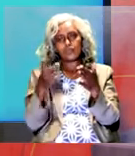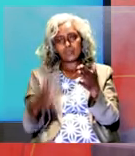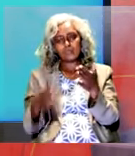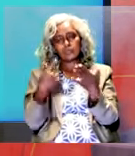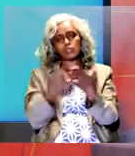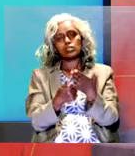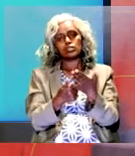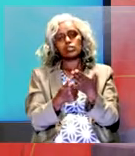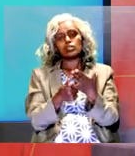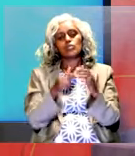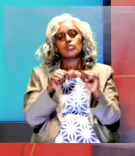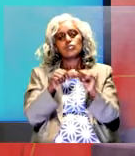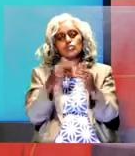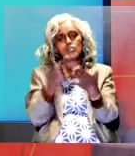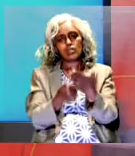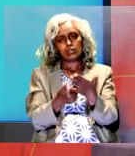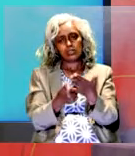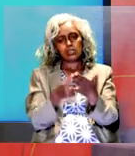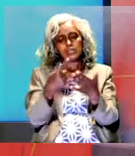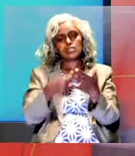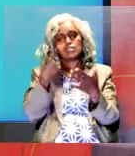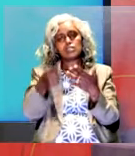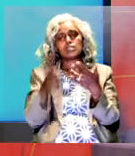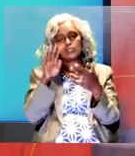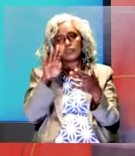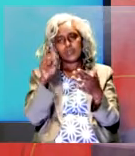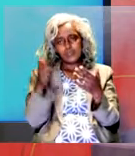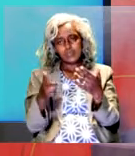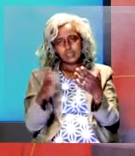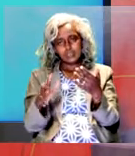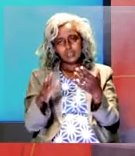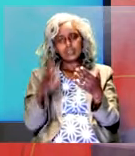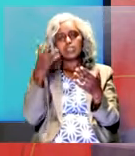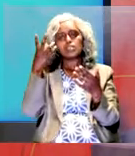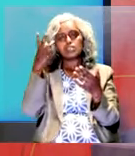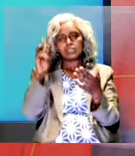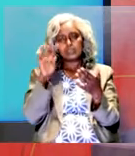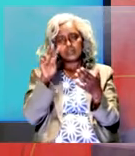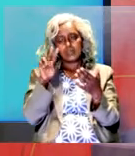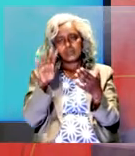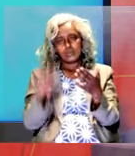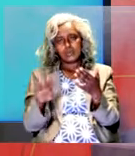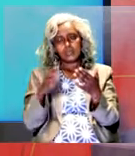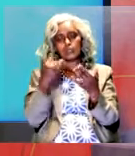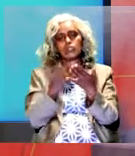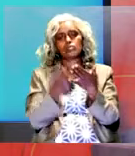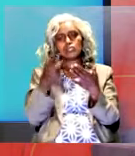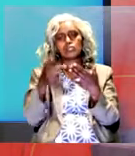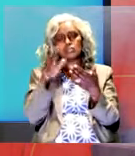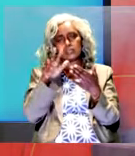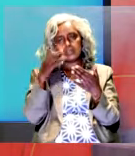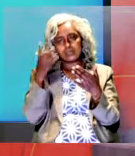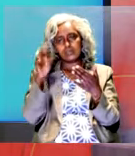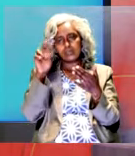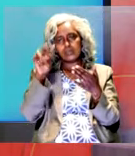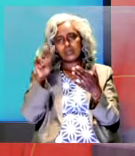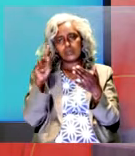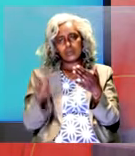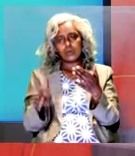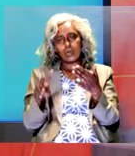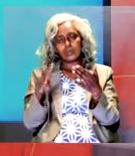2. So it goes on like this. The next term is 4 over 3, 16 over 24, 32 over 120. It goes on like